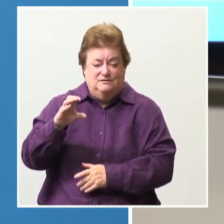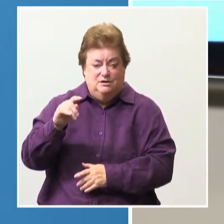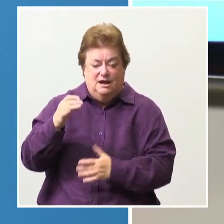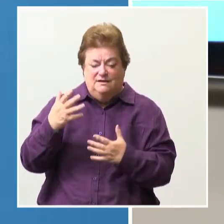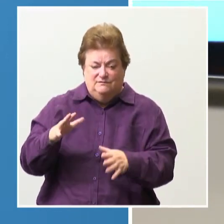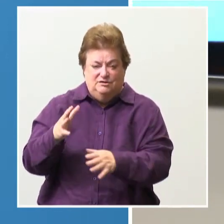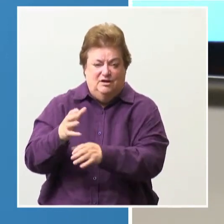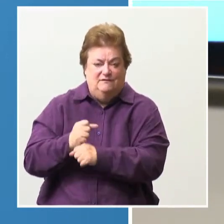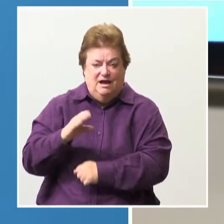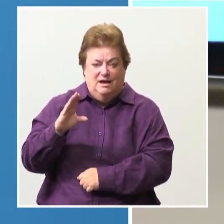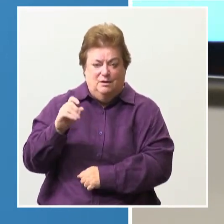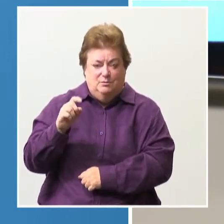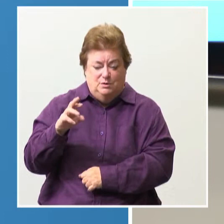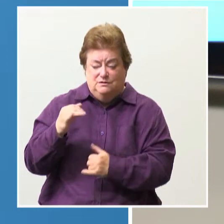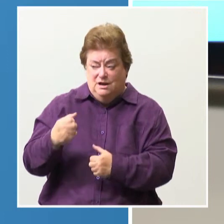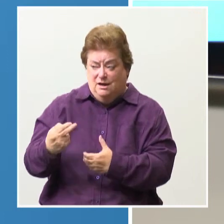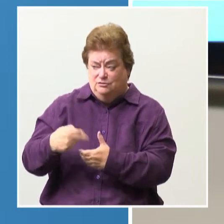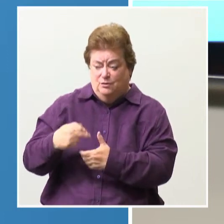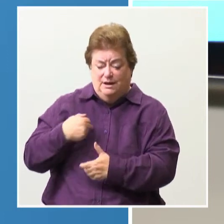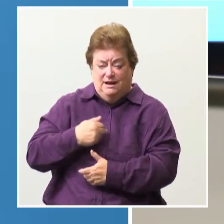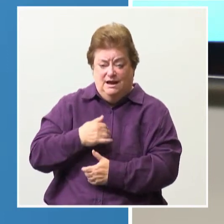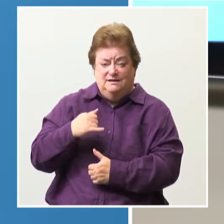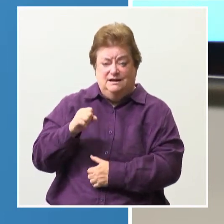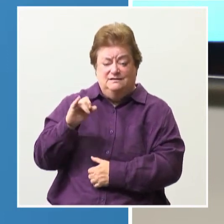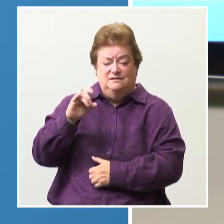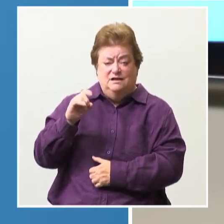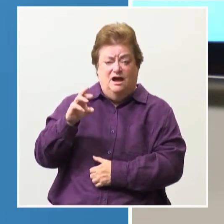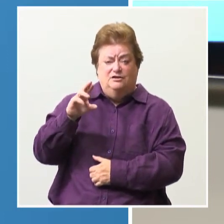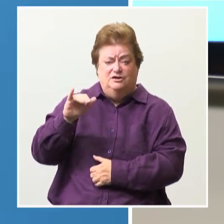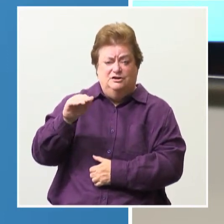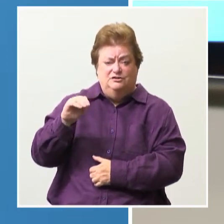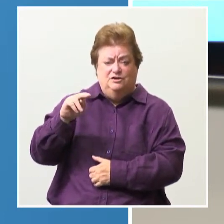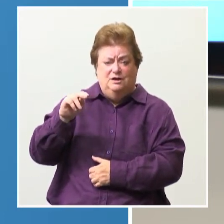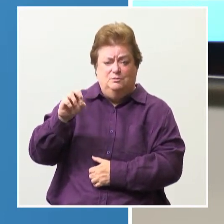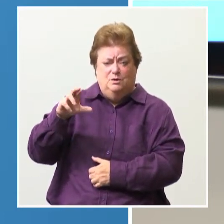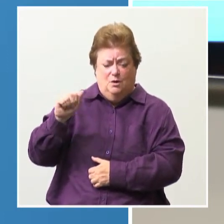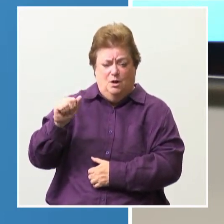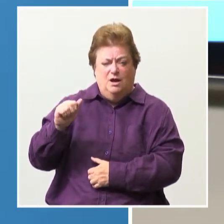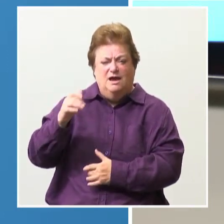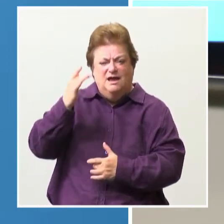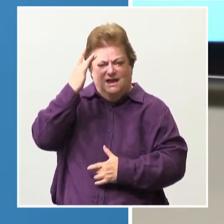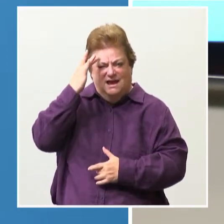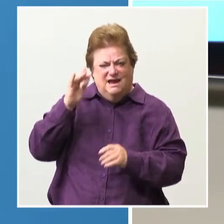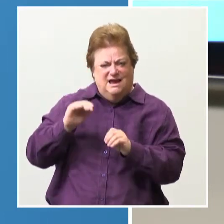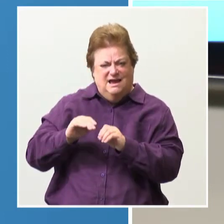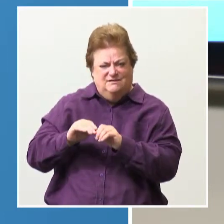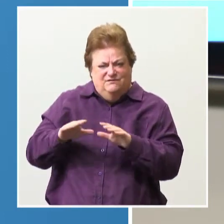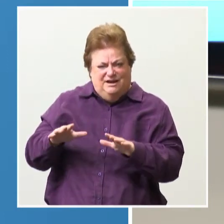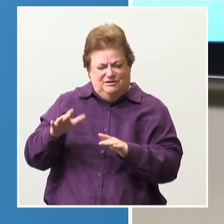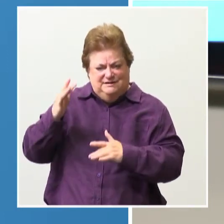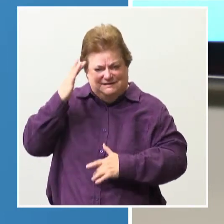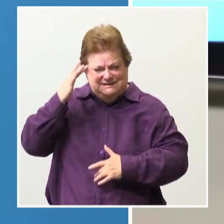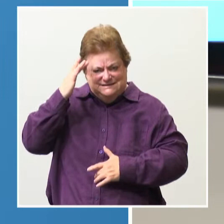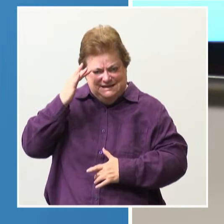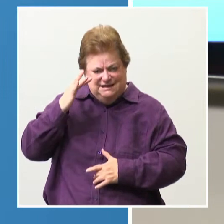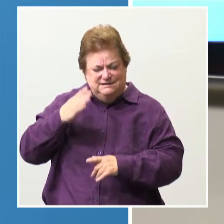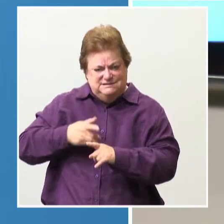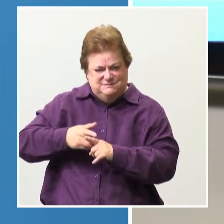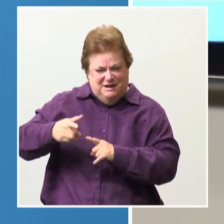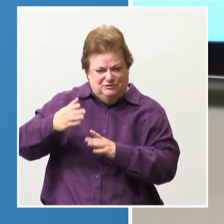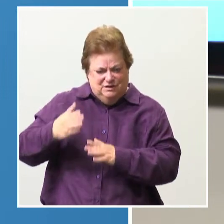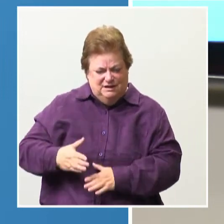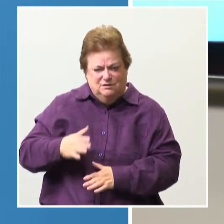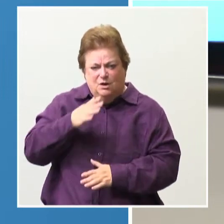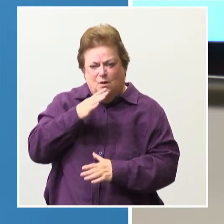dose. Joining us today is Dr. Jim Nora, who is an infectious disease specialist. He'll share some further information